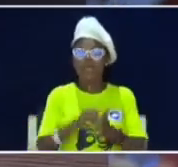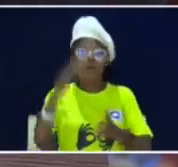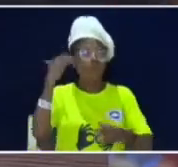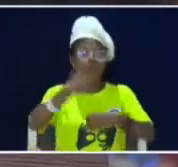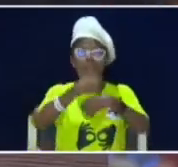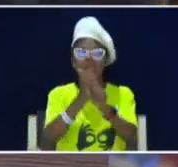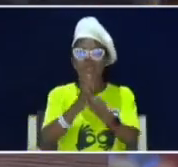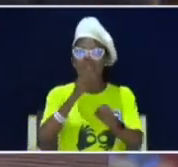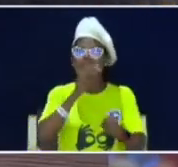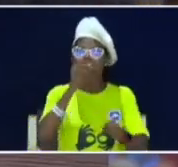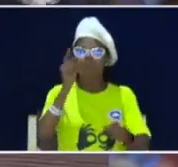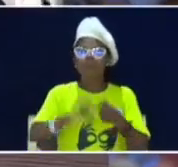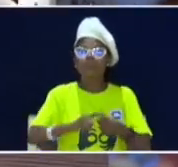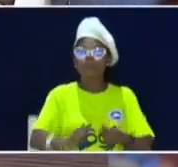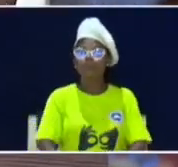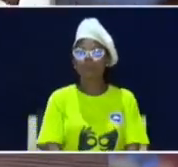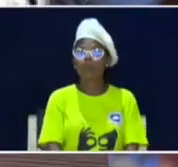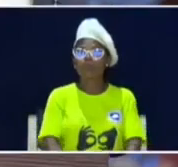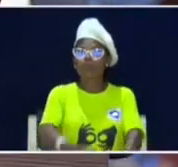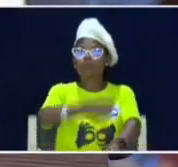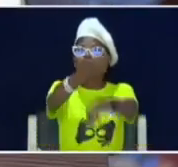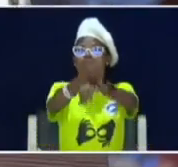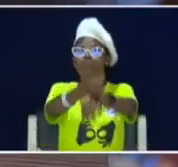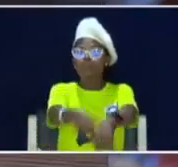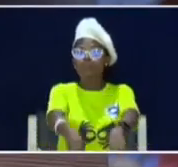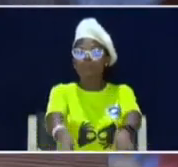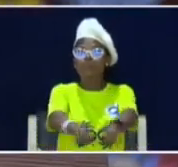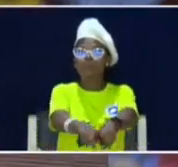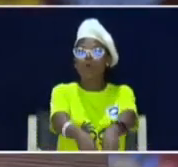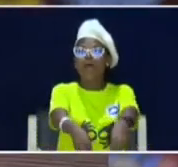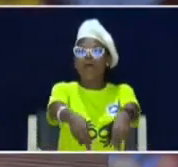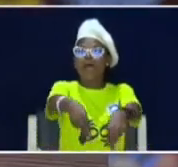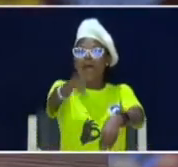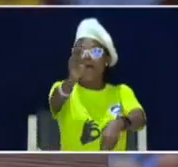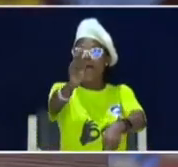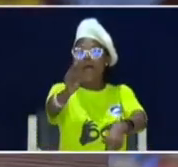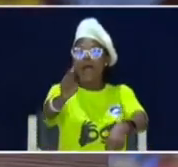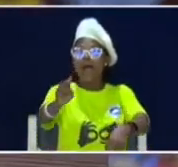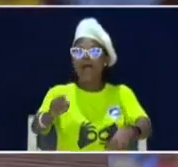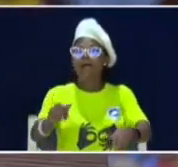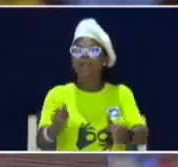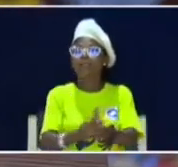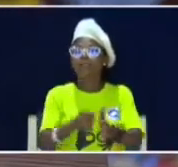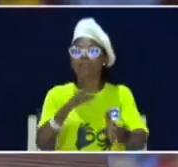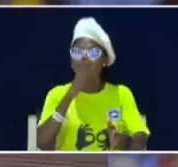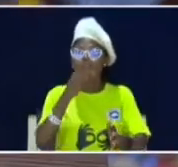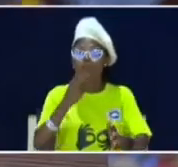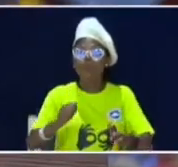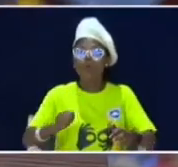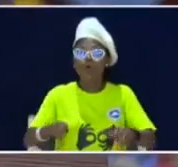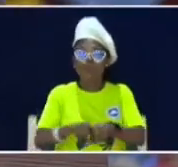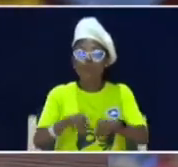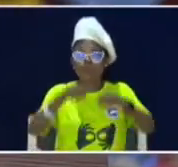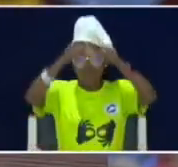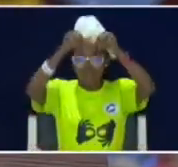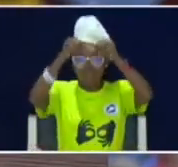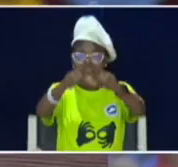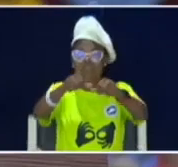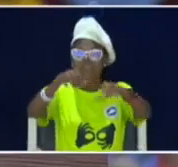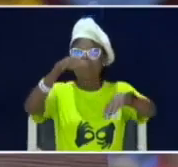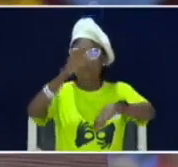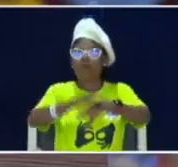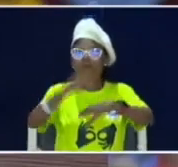high, majestically, and that also enables her to imbalance even in the sky.